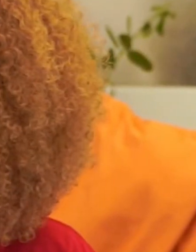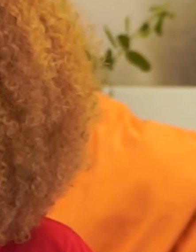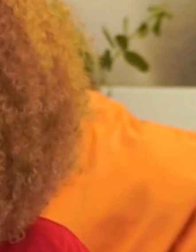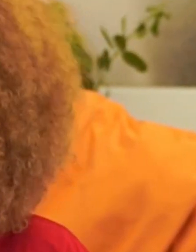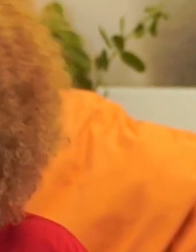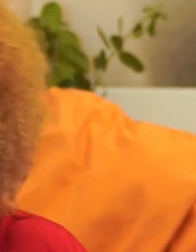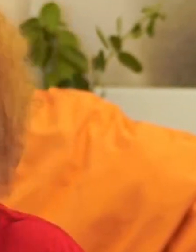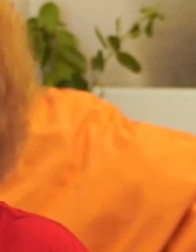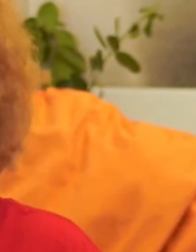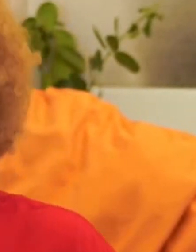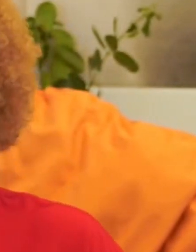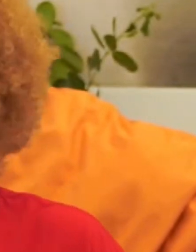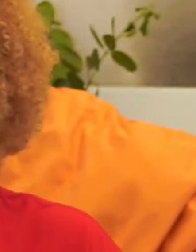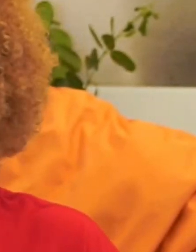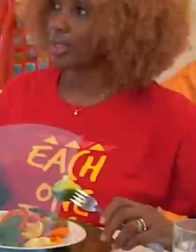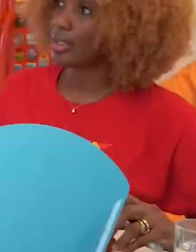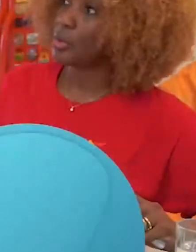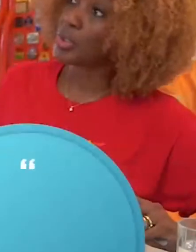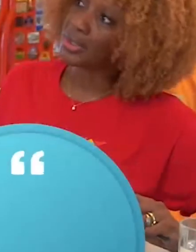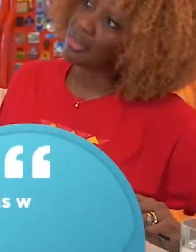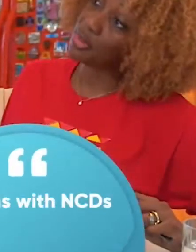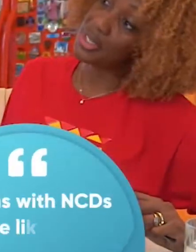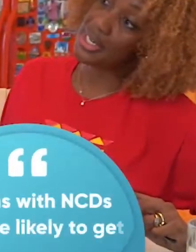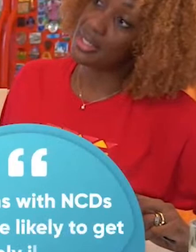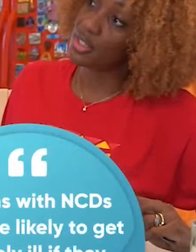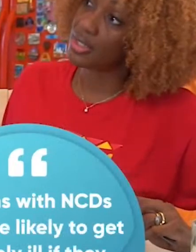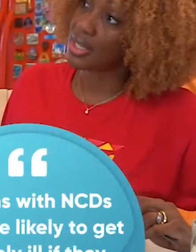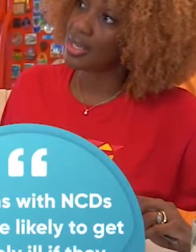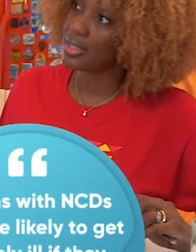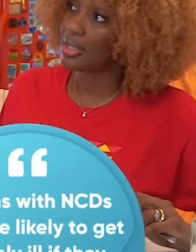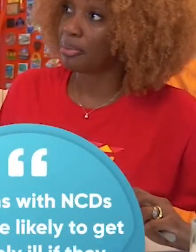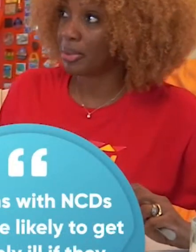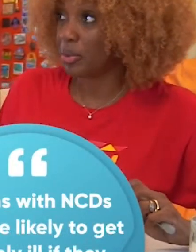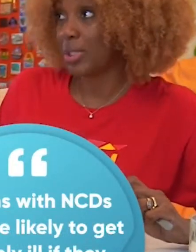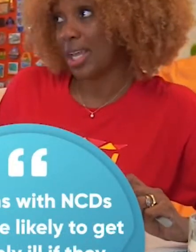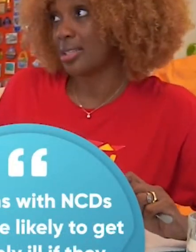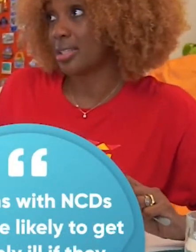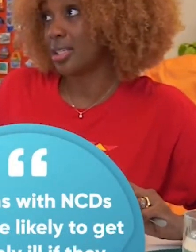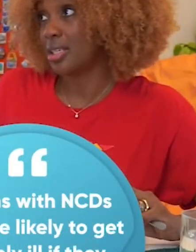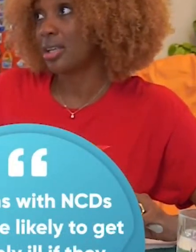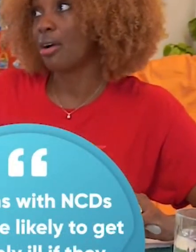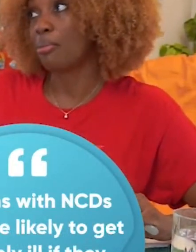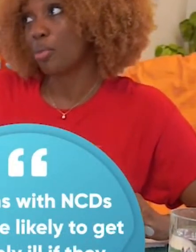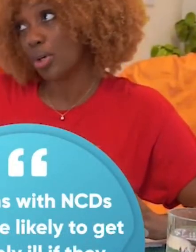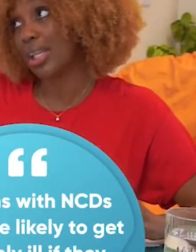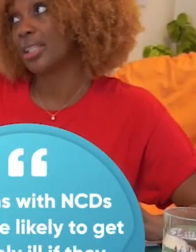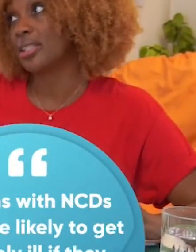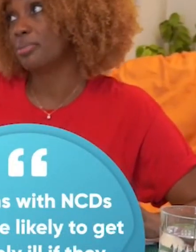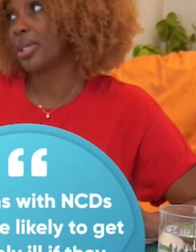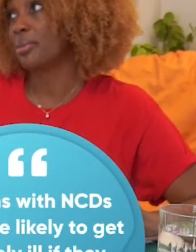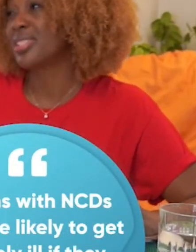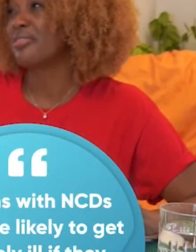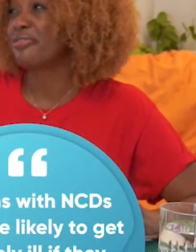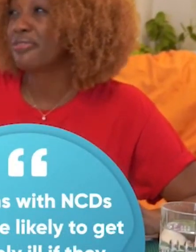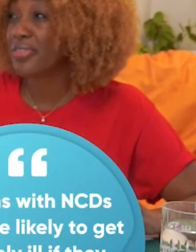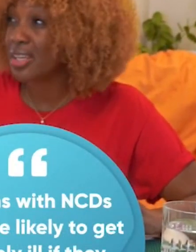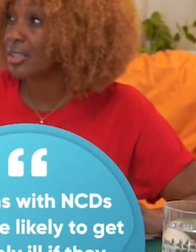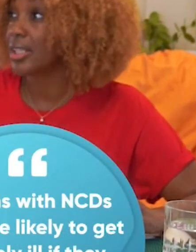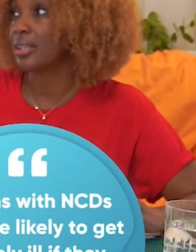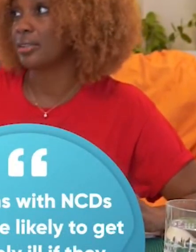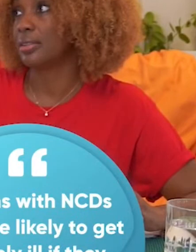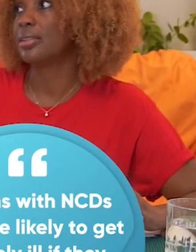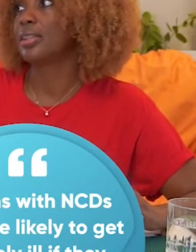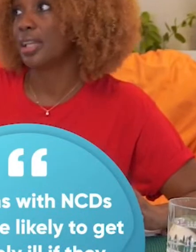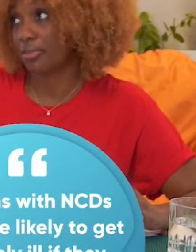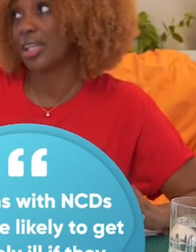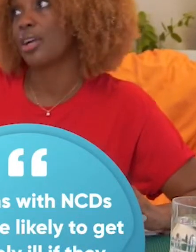blood pressure and high cholesterol. The World Health Organization says that people with NCDs are more likely to become